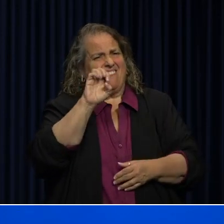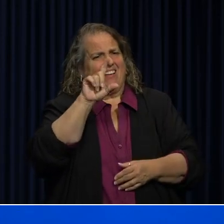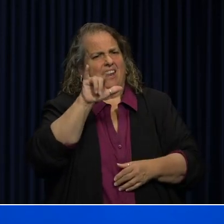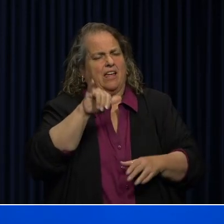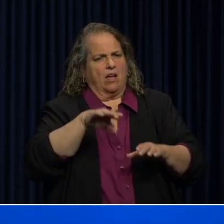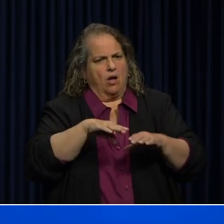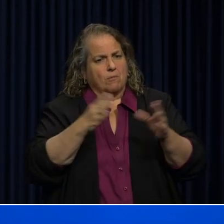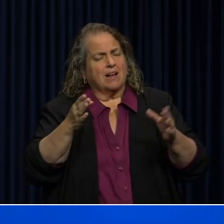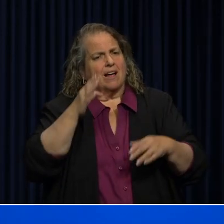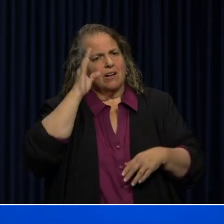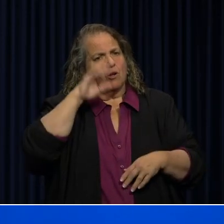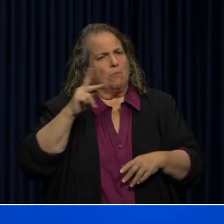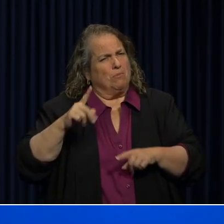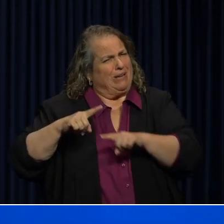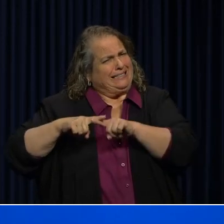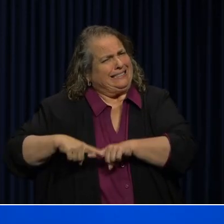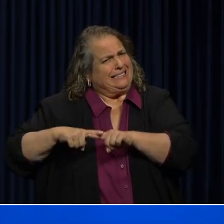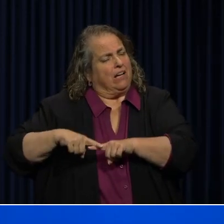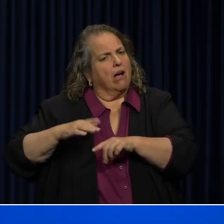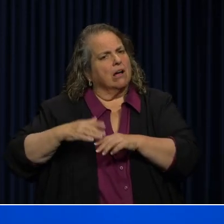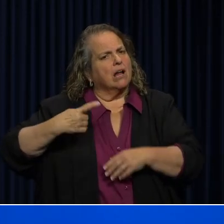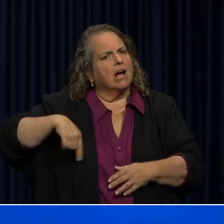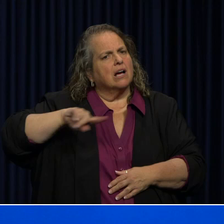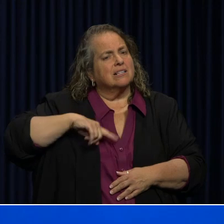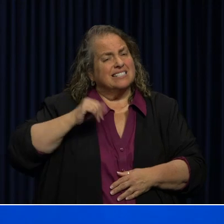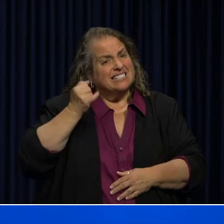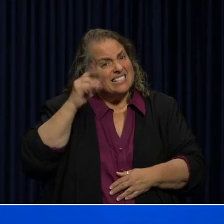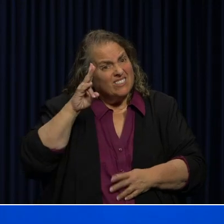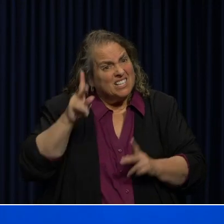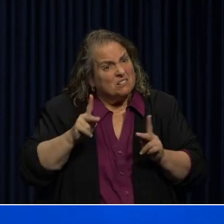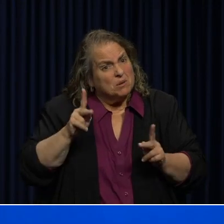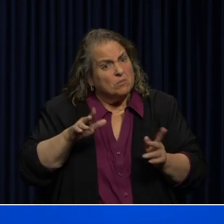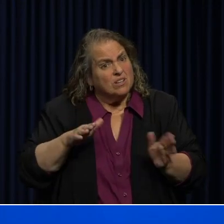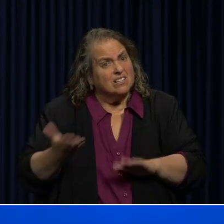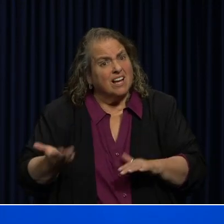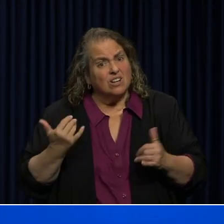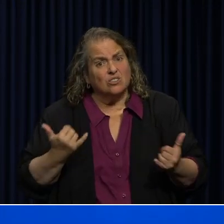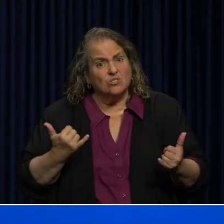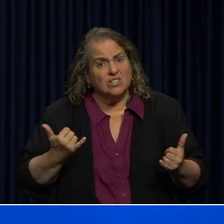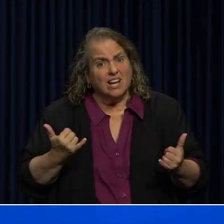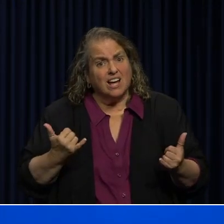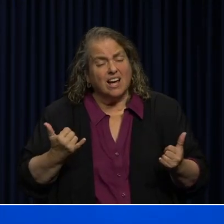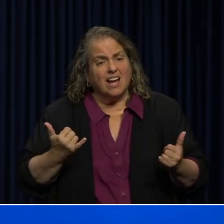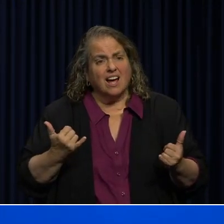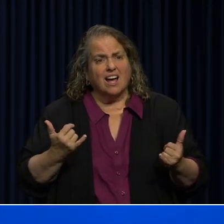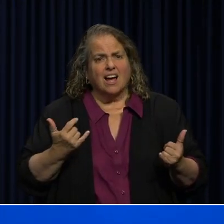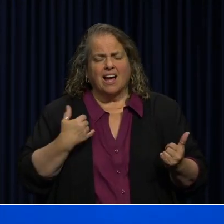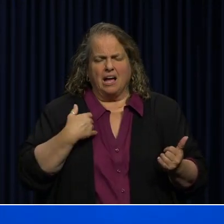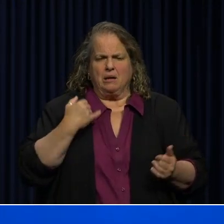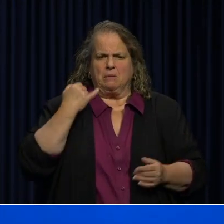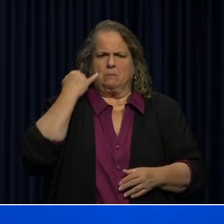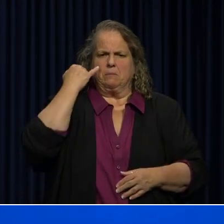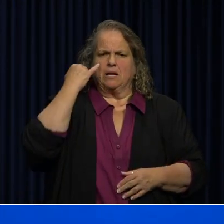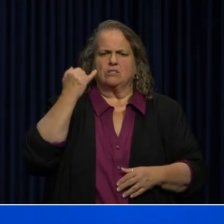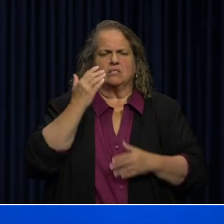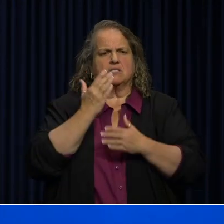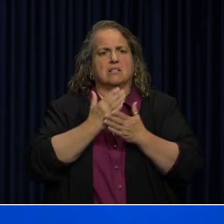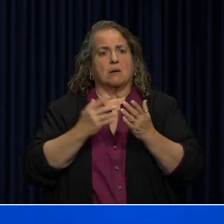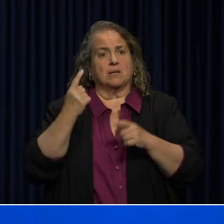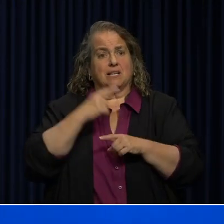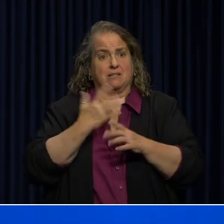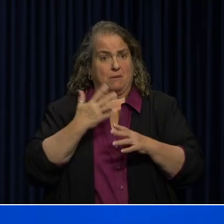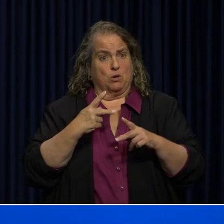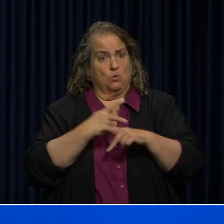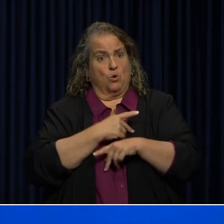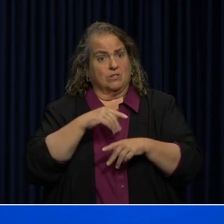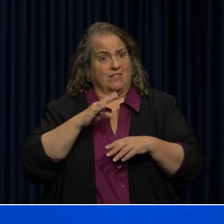People are counting on us, and we lost 17 people today. And while imagine that there will be still some days worse than this.